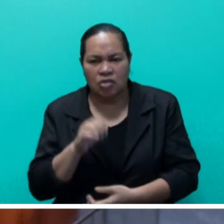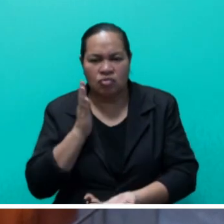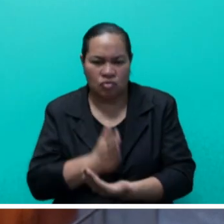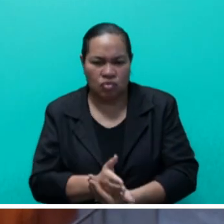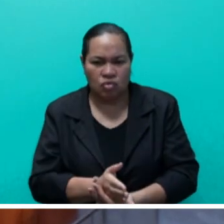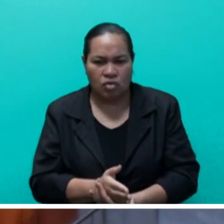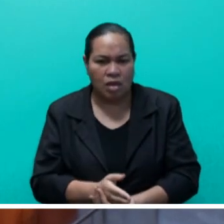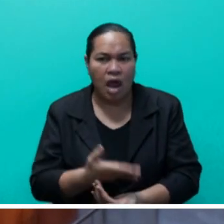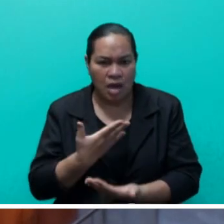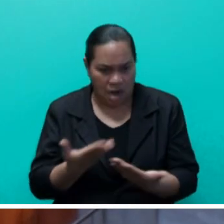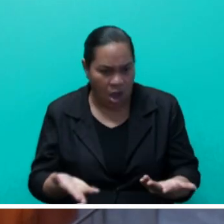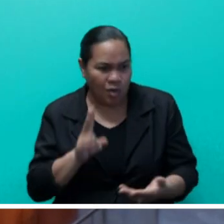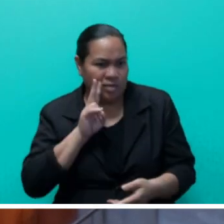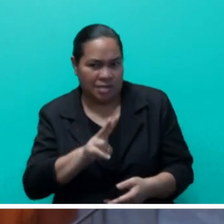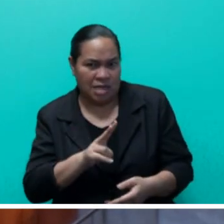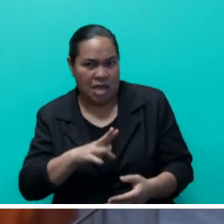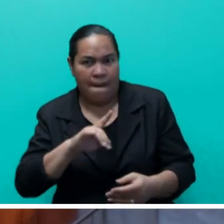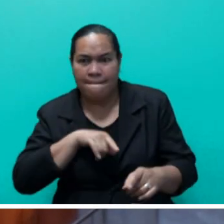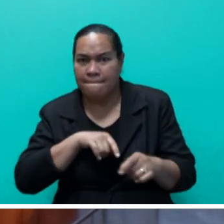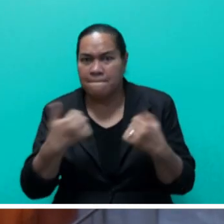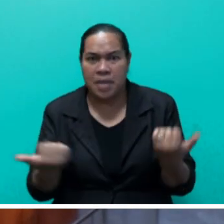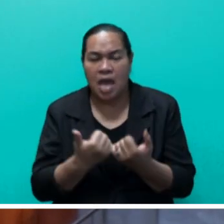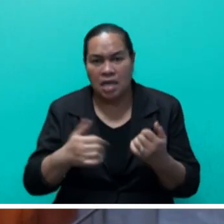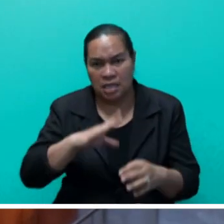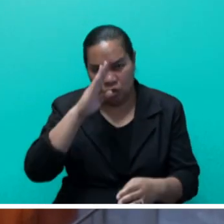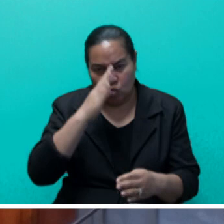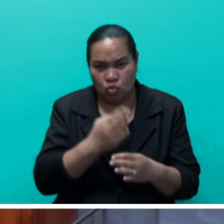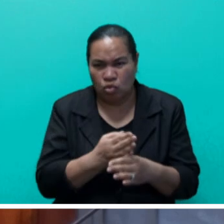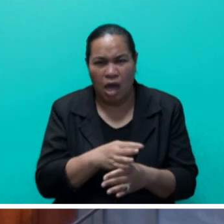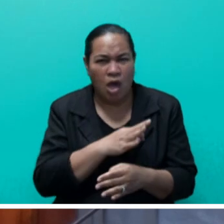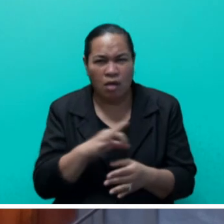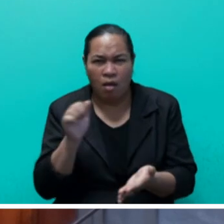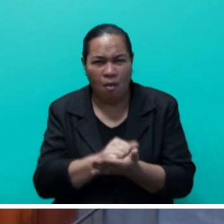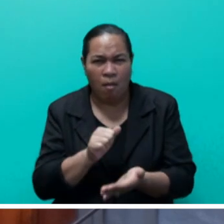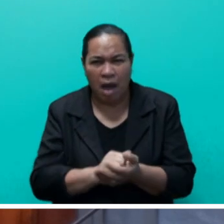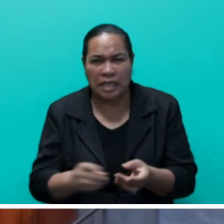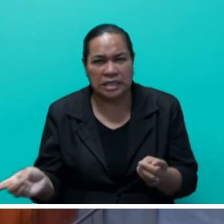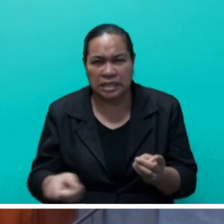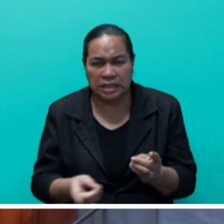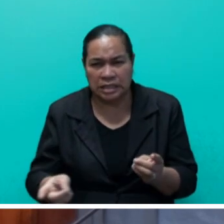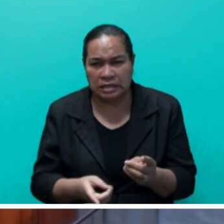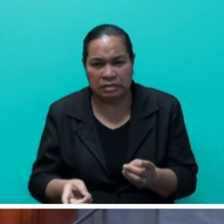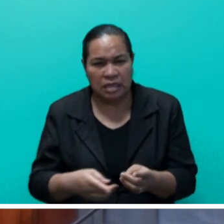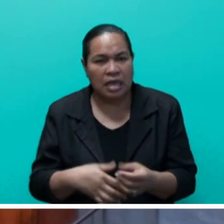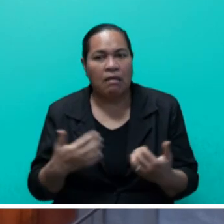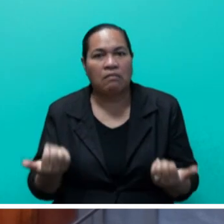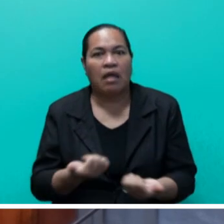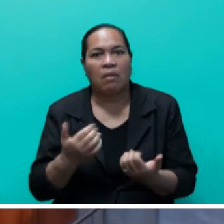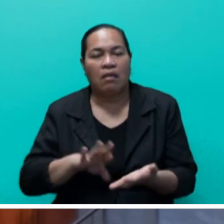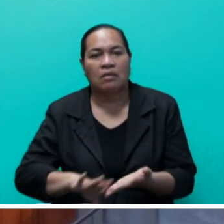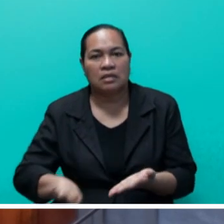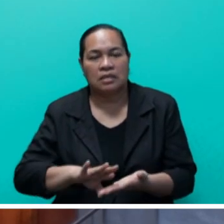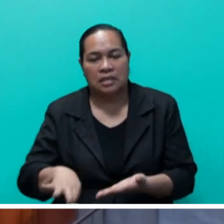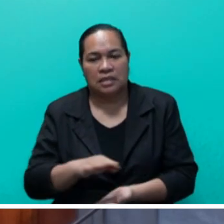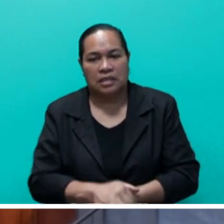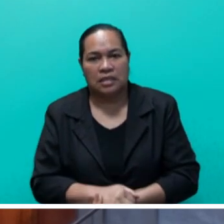of indisciplined cases referred to the SEC over the years from the schools is quite